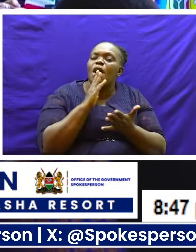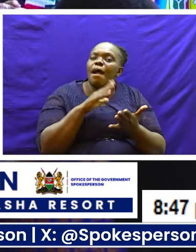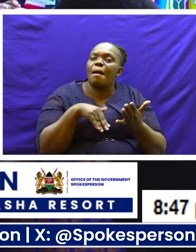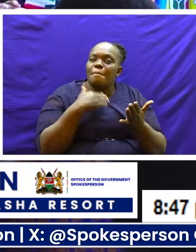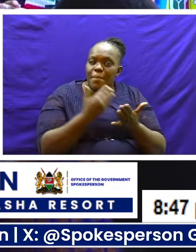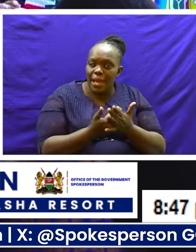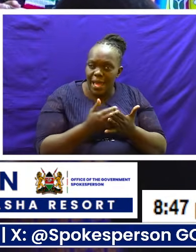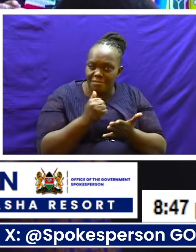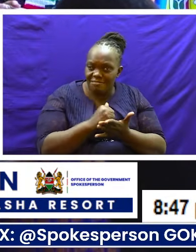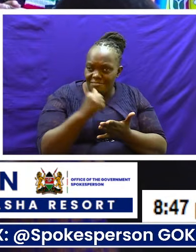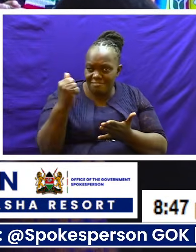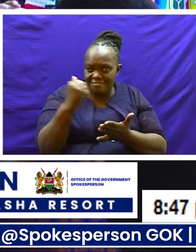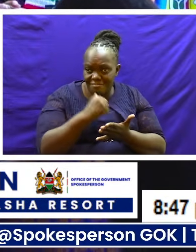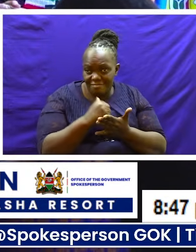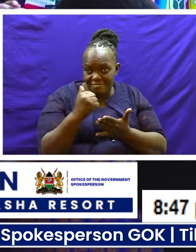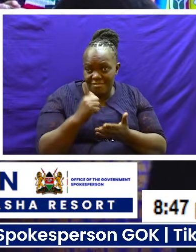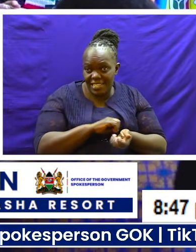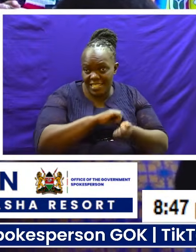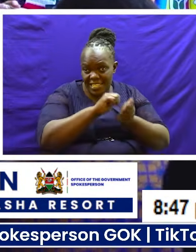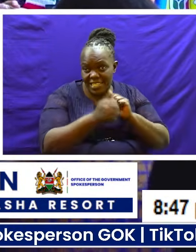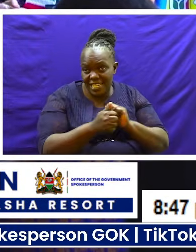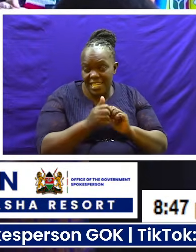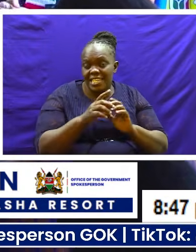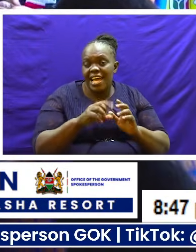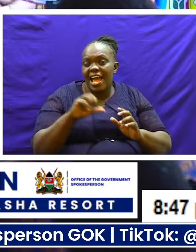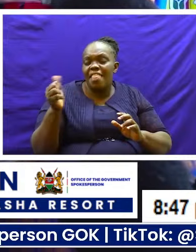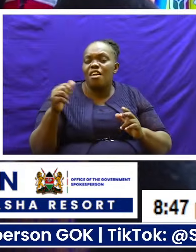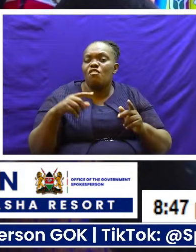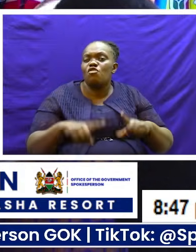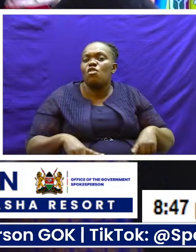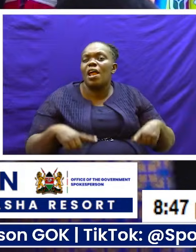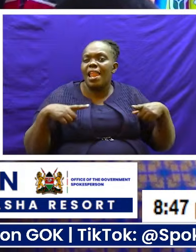for placement that will change the rest of your life. Okay, so